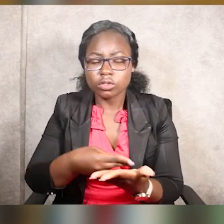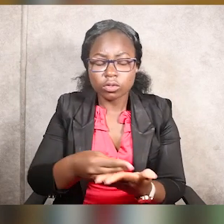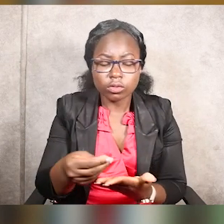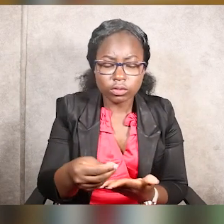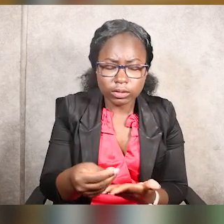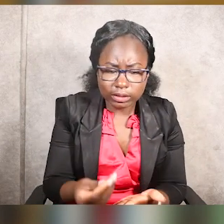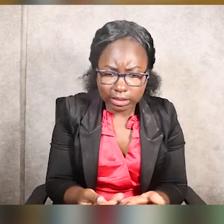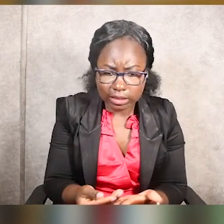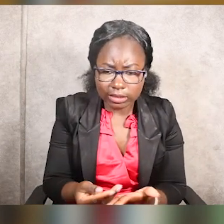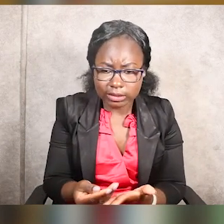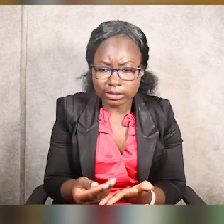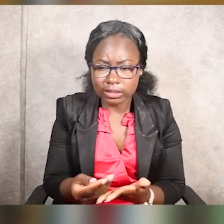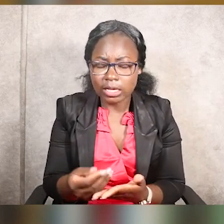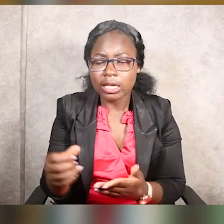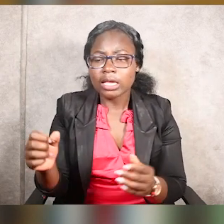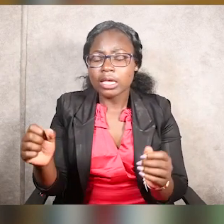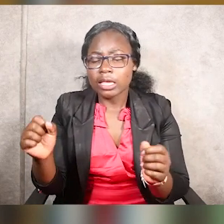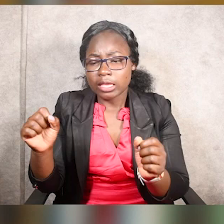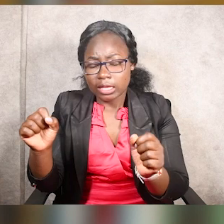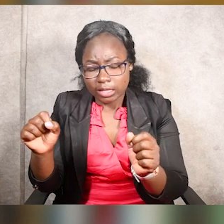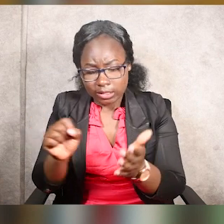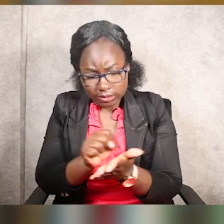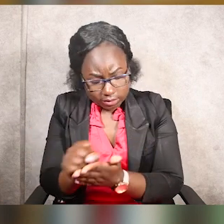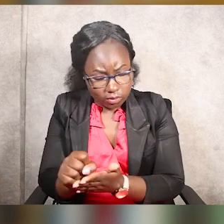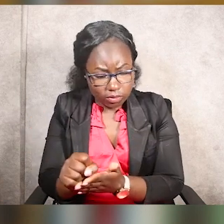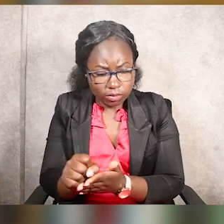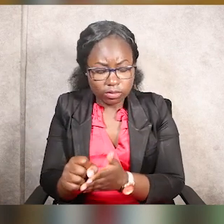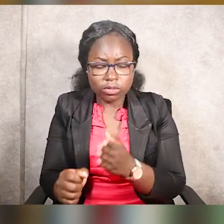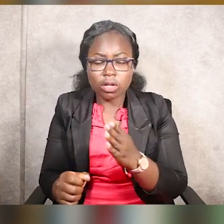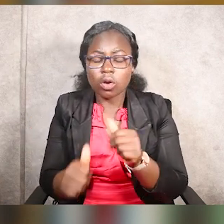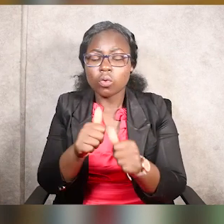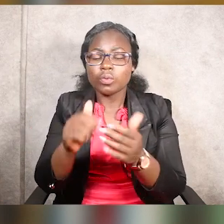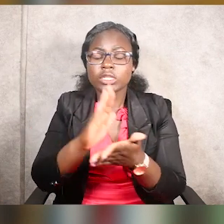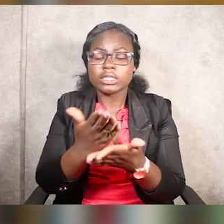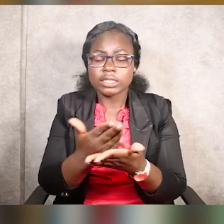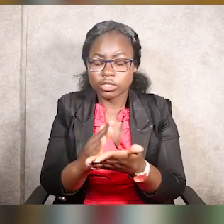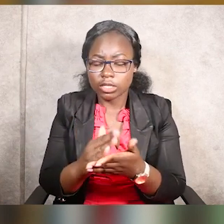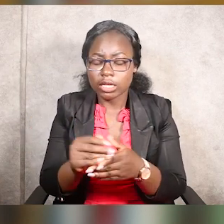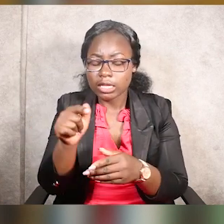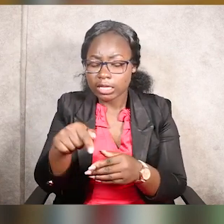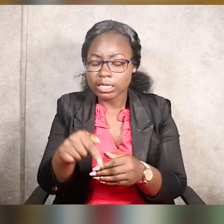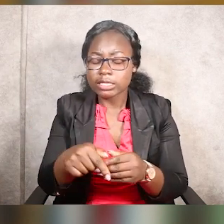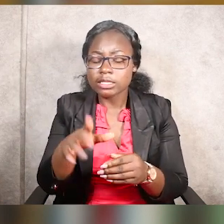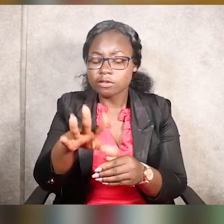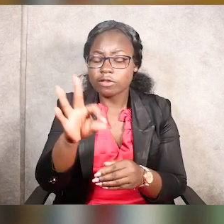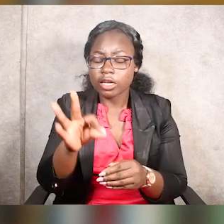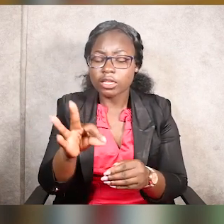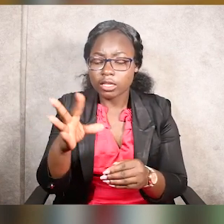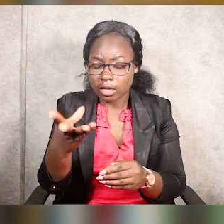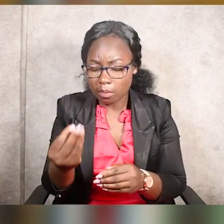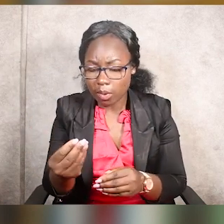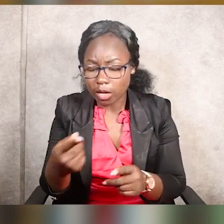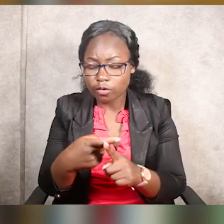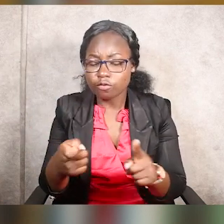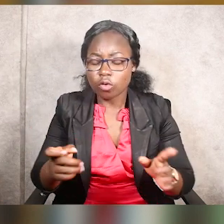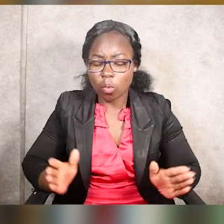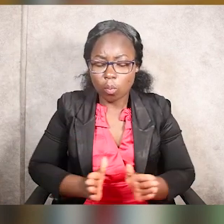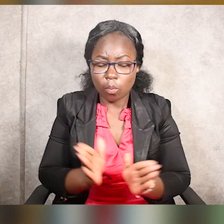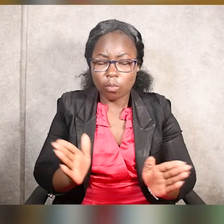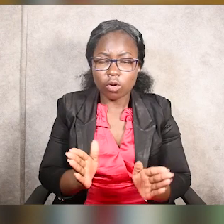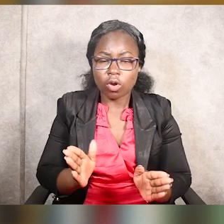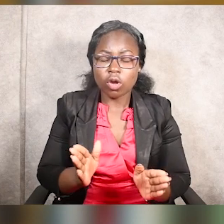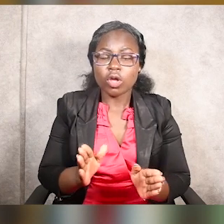or what we call shares, and this is getting money from the public using